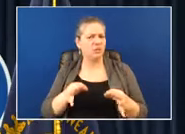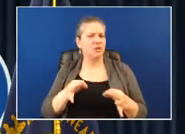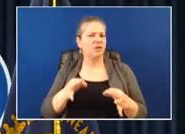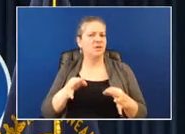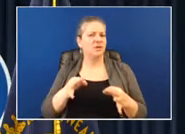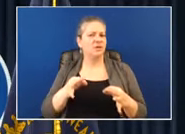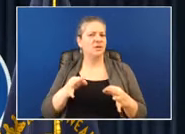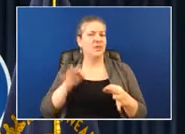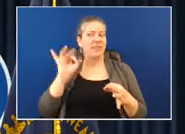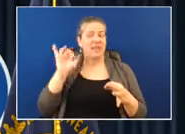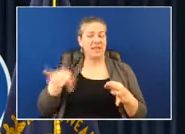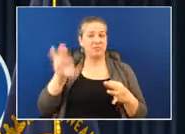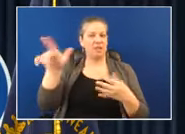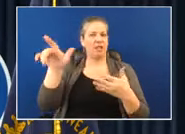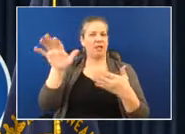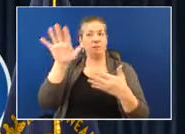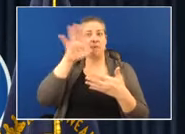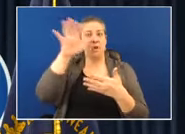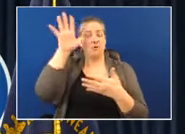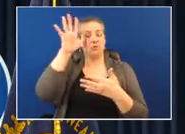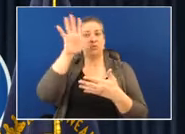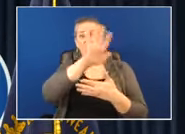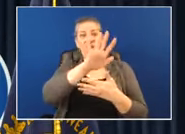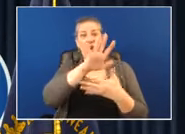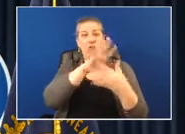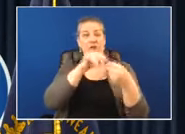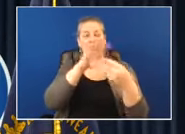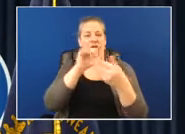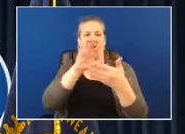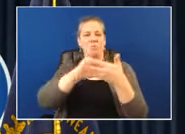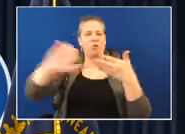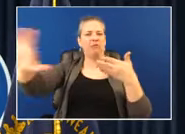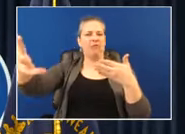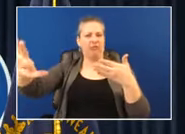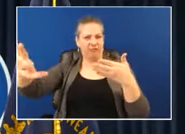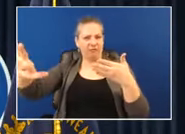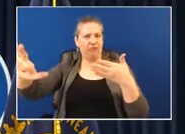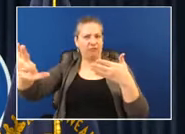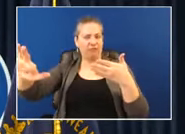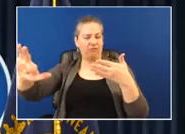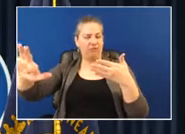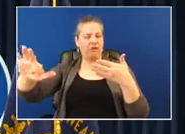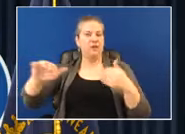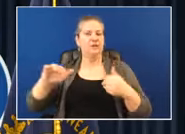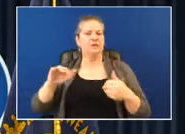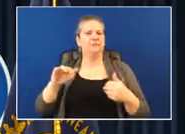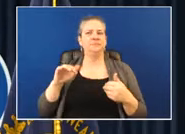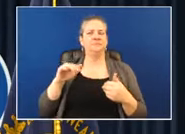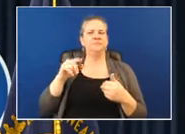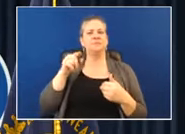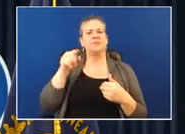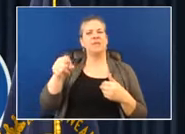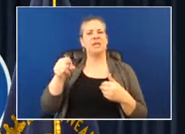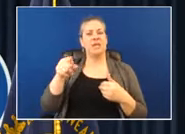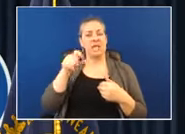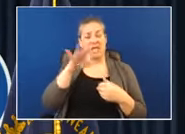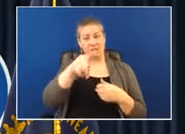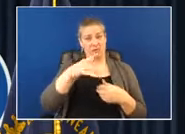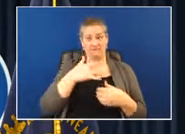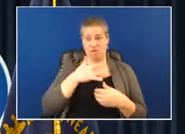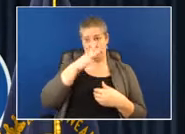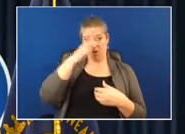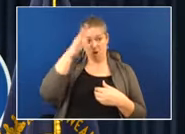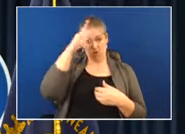Now, right now, it's the councils that include both parents and teachers that heavily weigh in on principals. So if you believe a parent should be actively